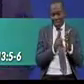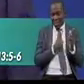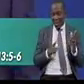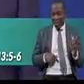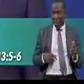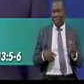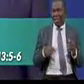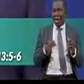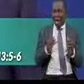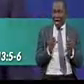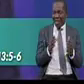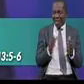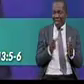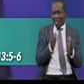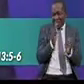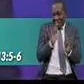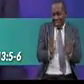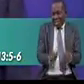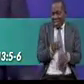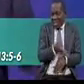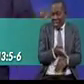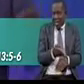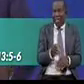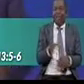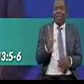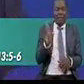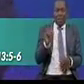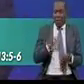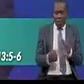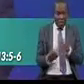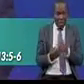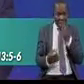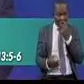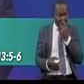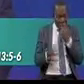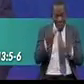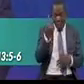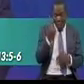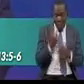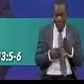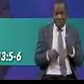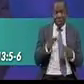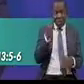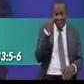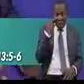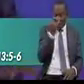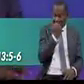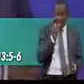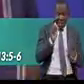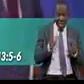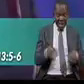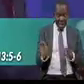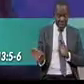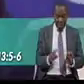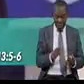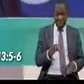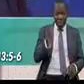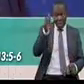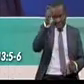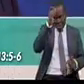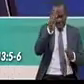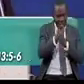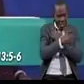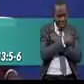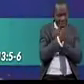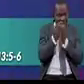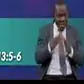Israel, they said, what Israel can do, Egypt can do. I hear you. And where Israel can